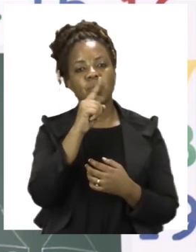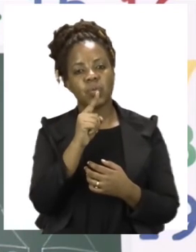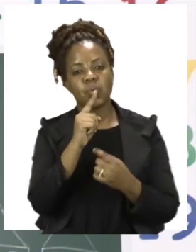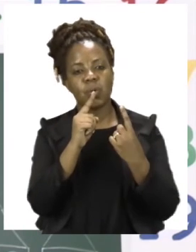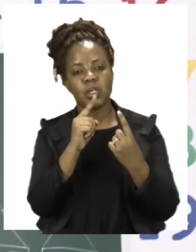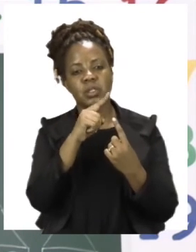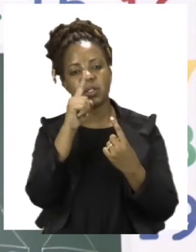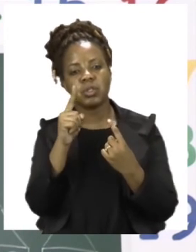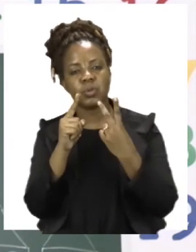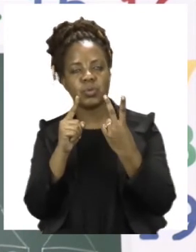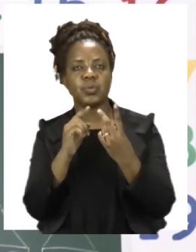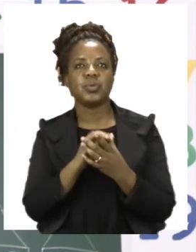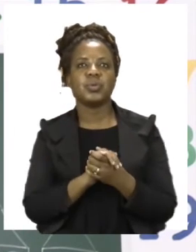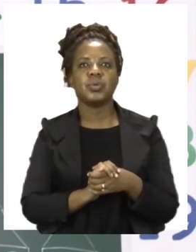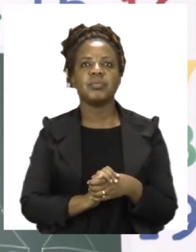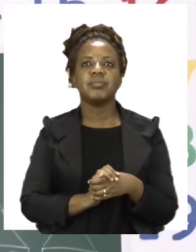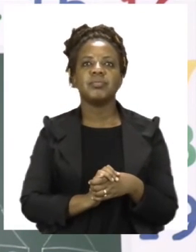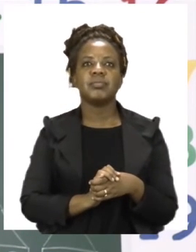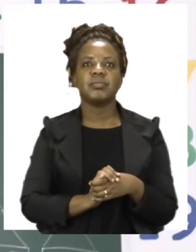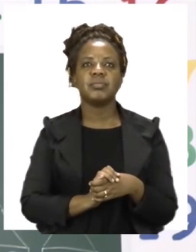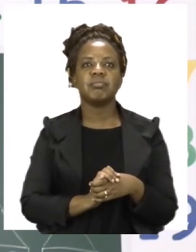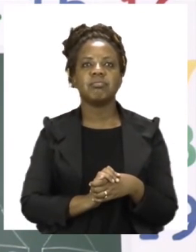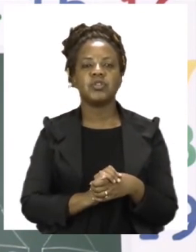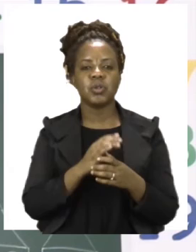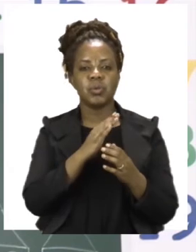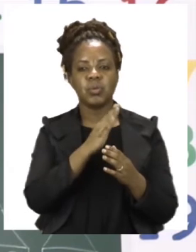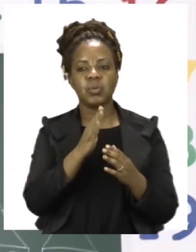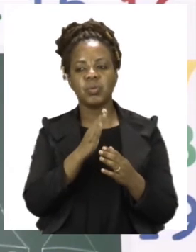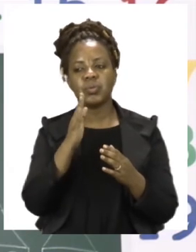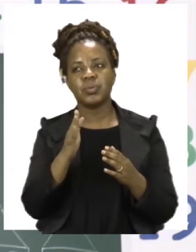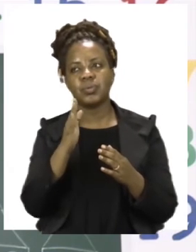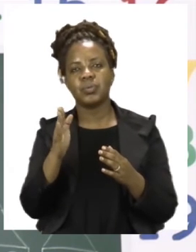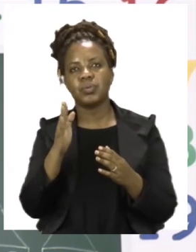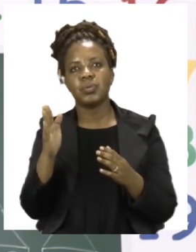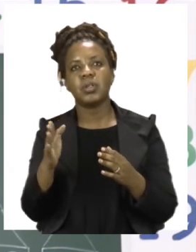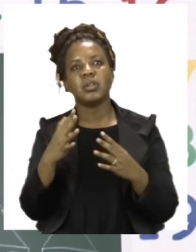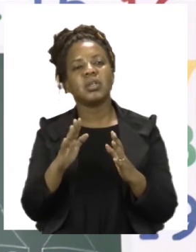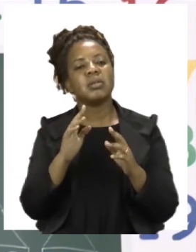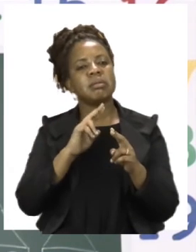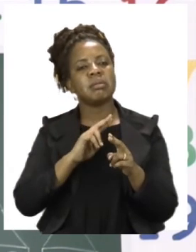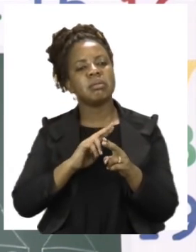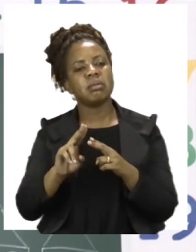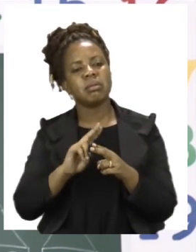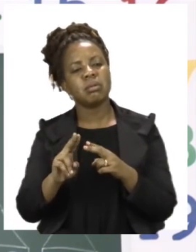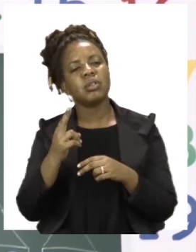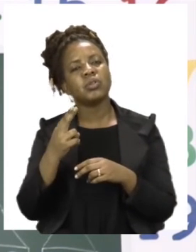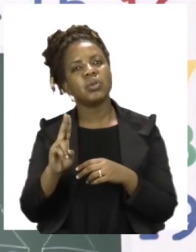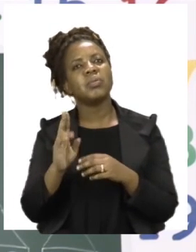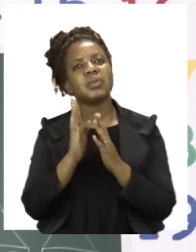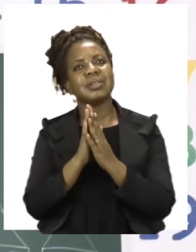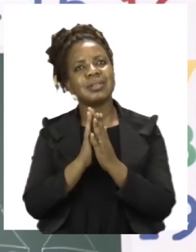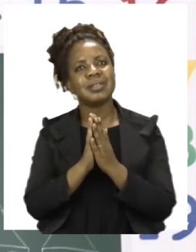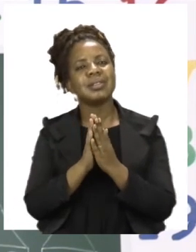hops. Now we have completed our pattern. Please make sure that you take your time and be neat with your hops.